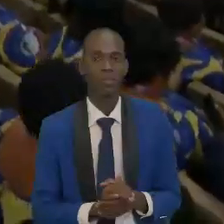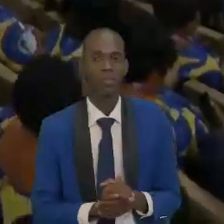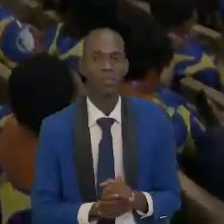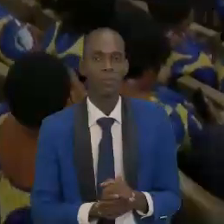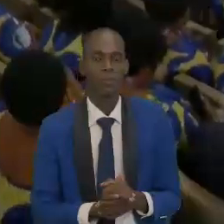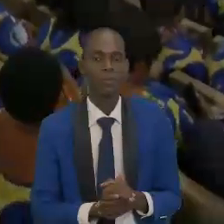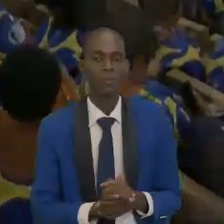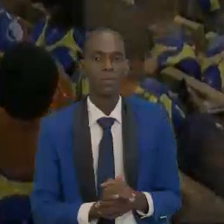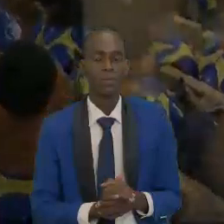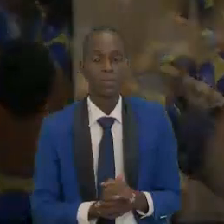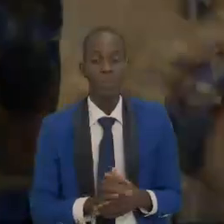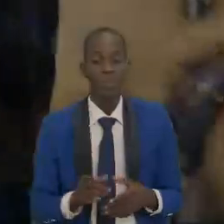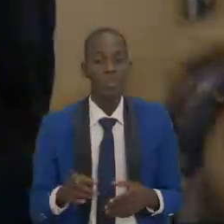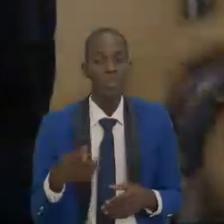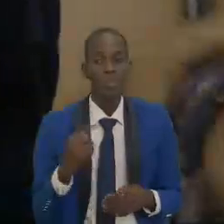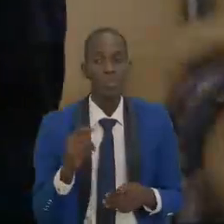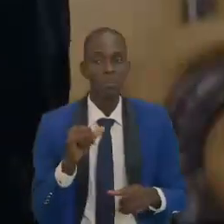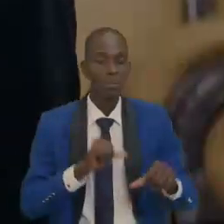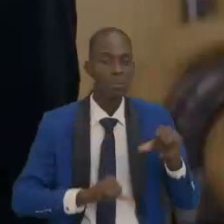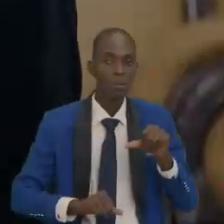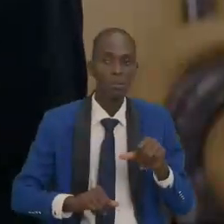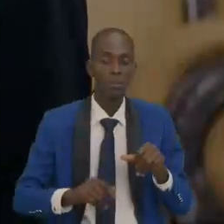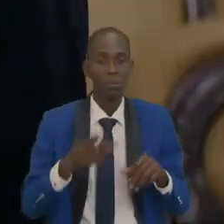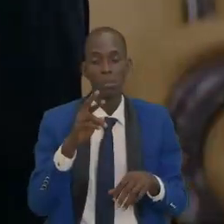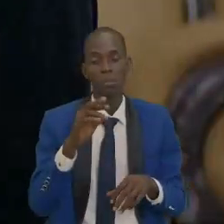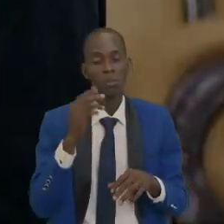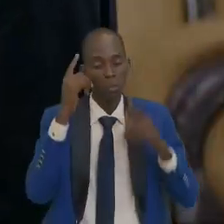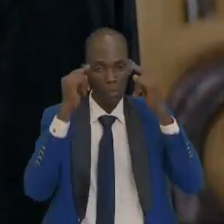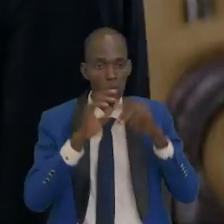they need to have the material to build any Bridge